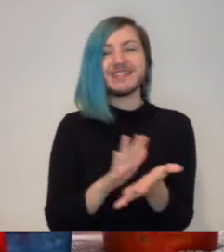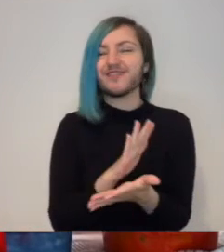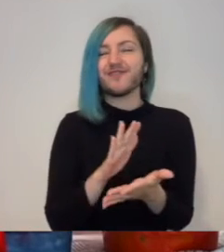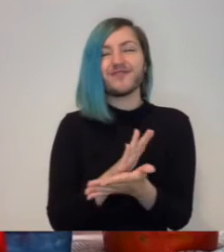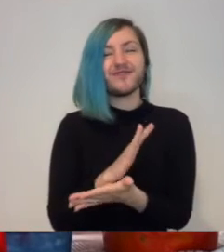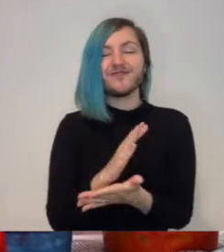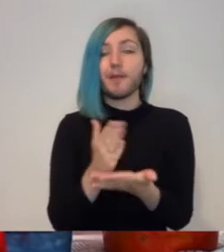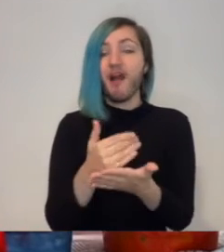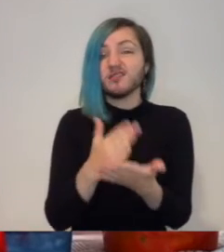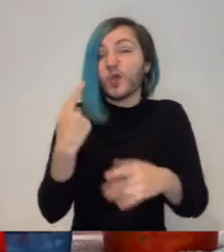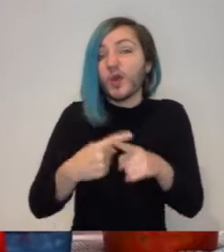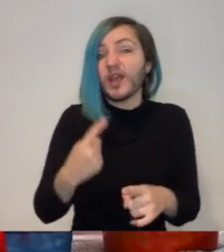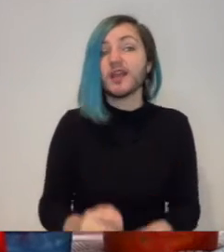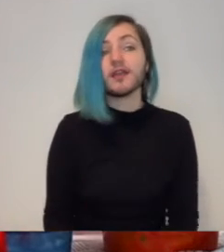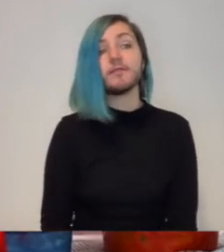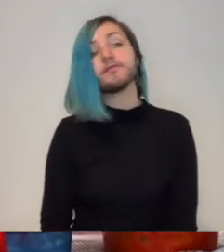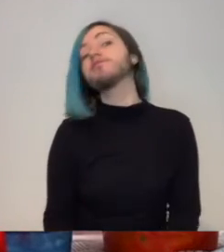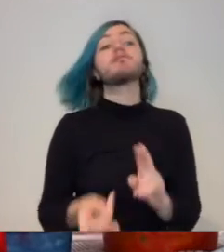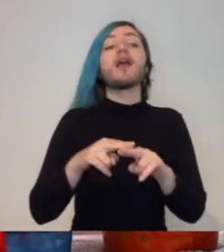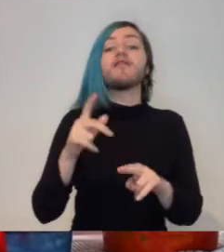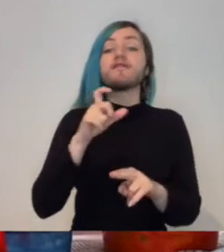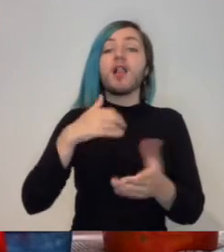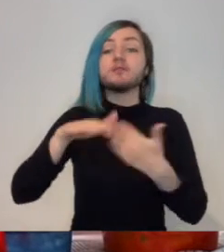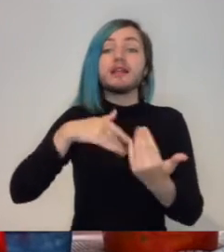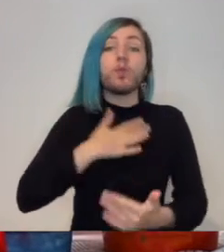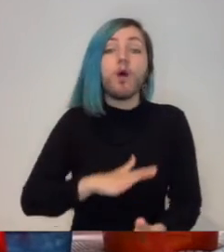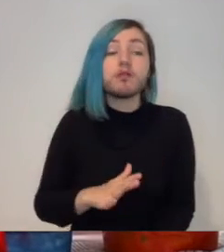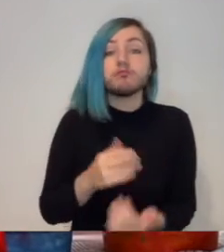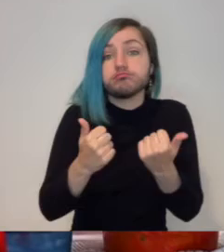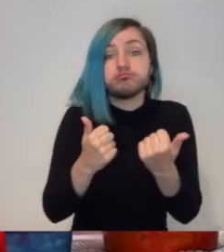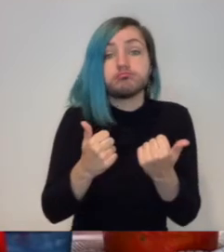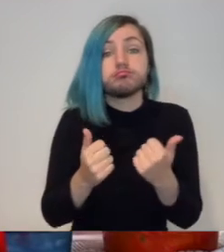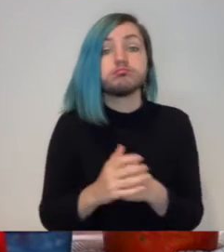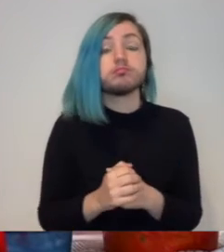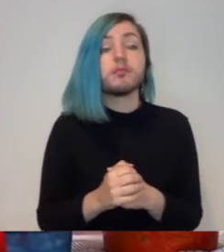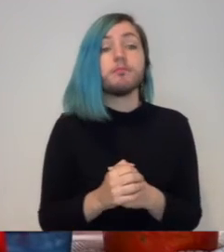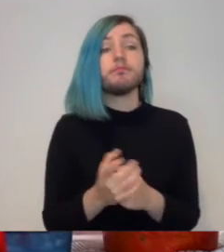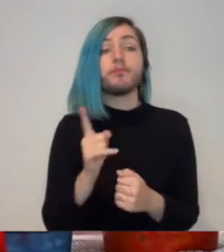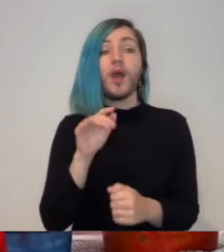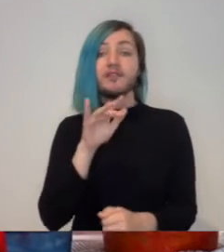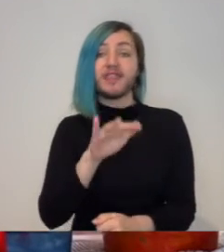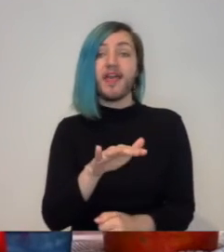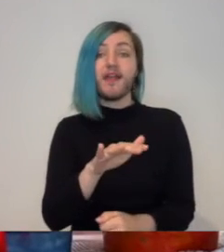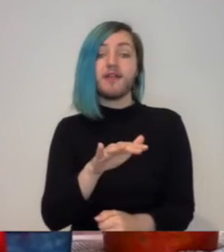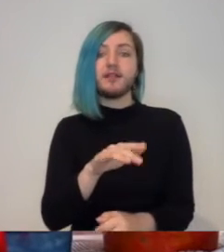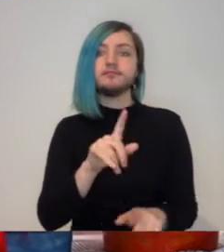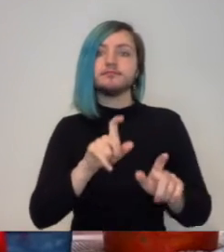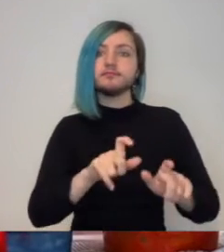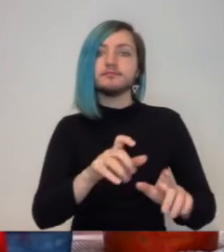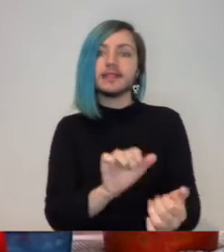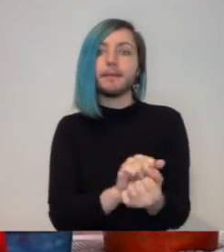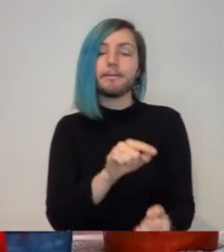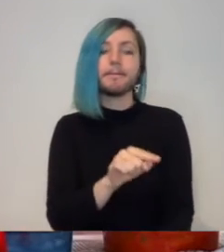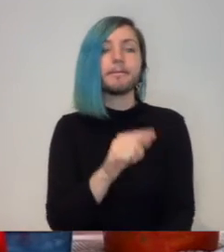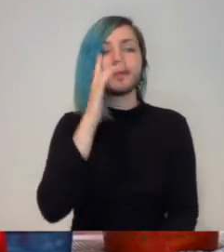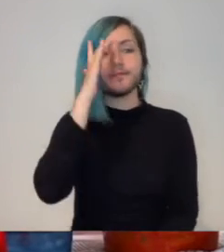quick. If you want to mix your colours, that's cool, but whatever's on your palette, I would stick to it. For